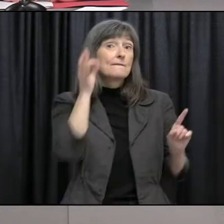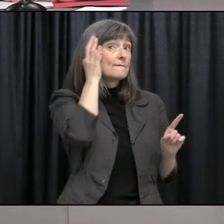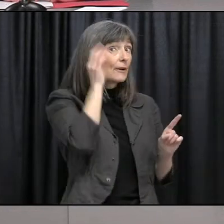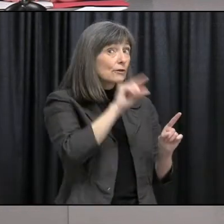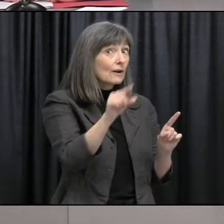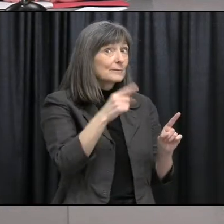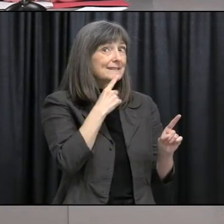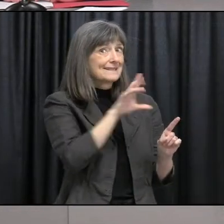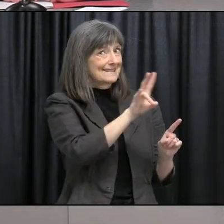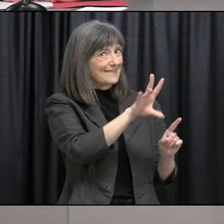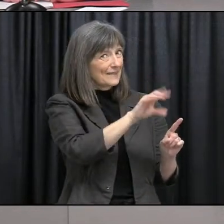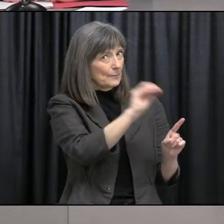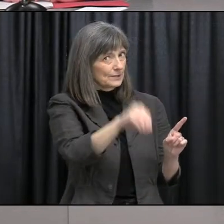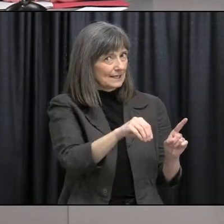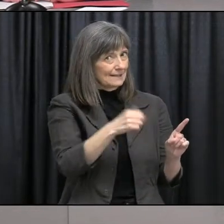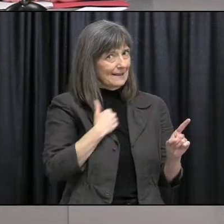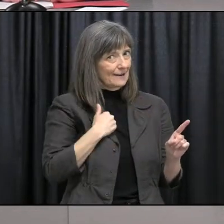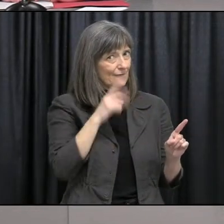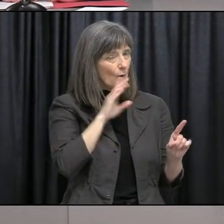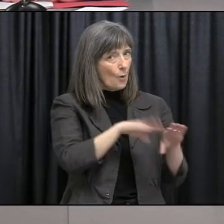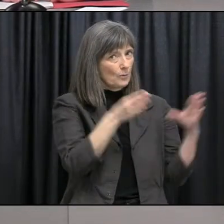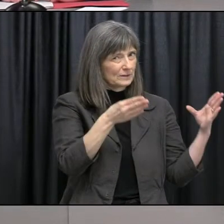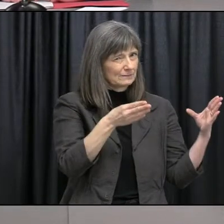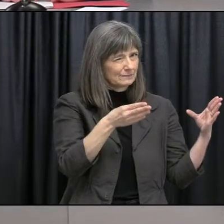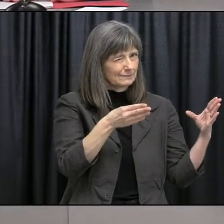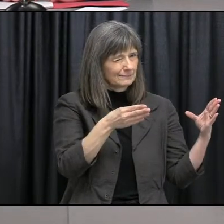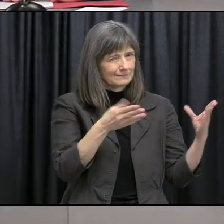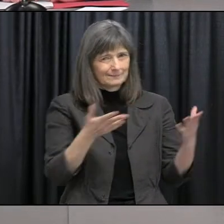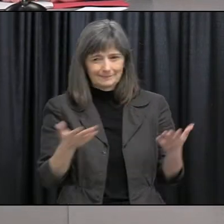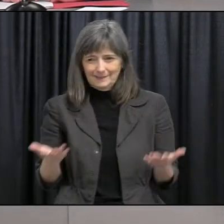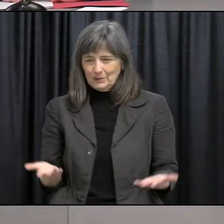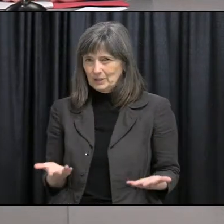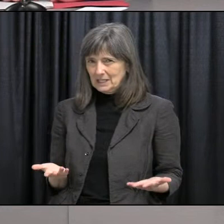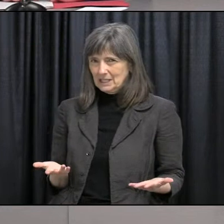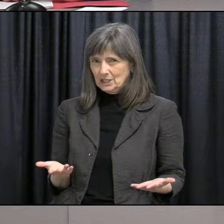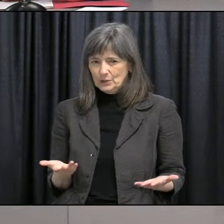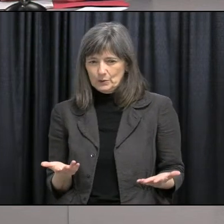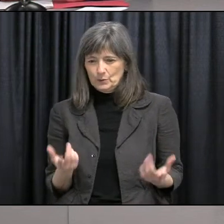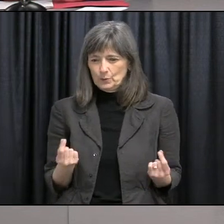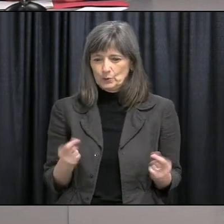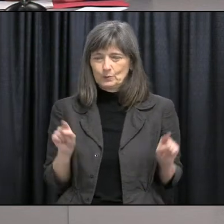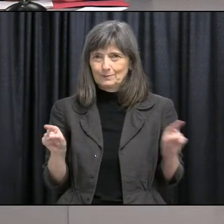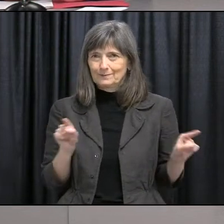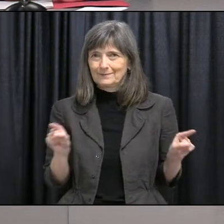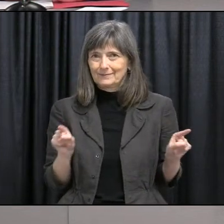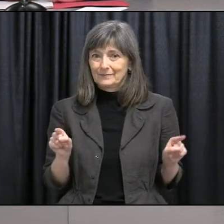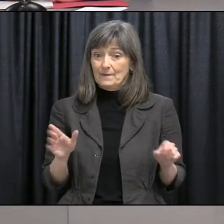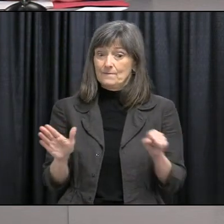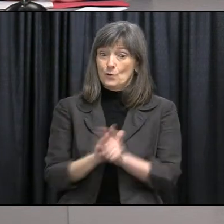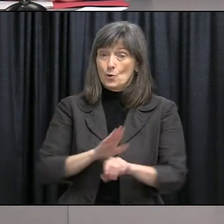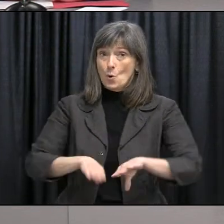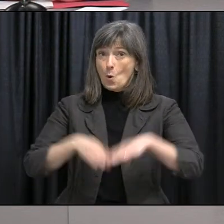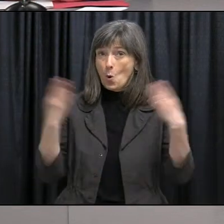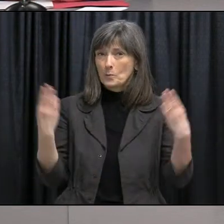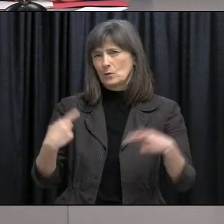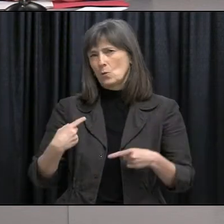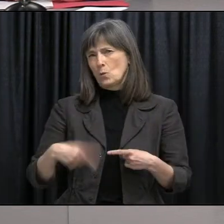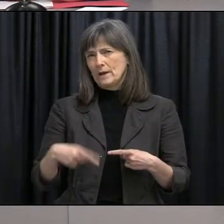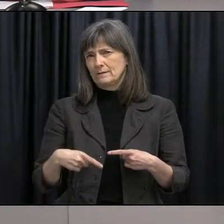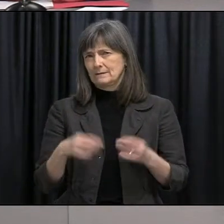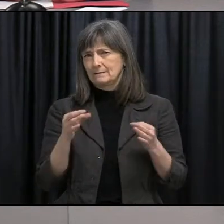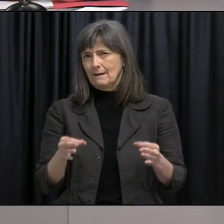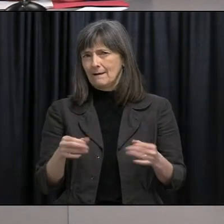both alluded to opening plans coming soon. So what is the standard this government is going to use for full reopening, and how did you come to decide